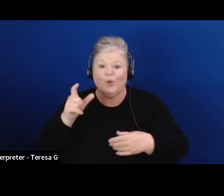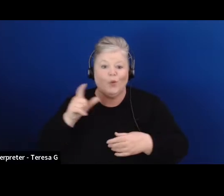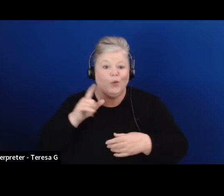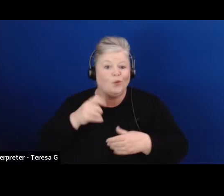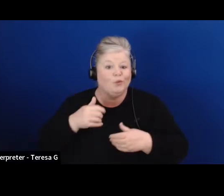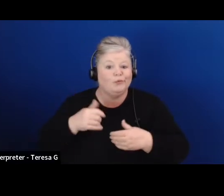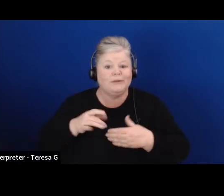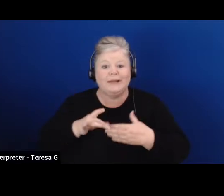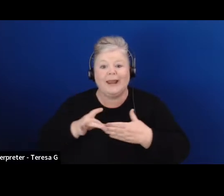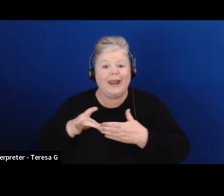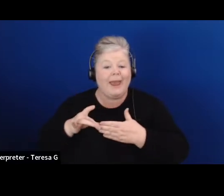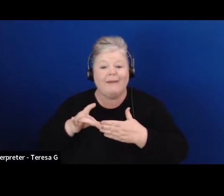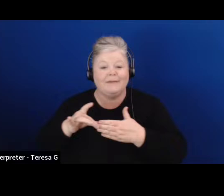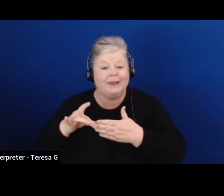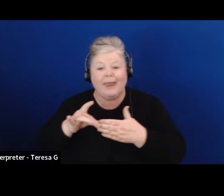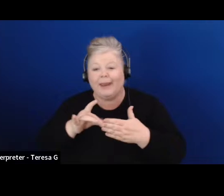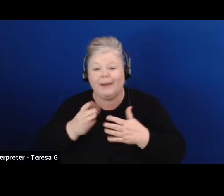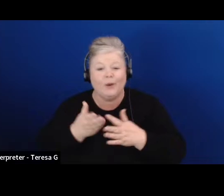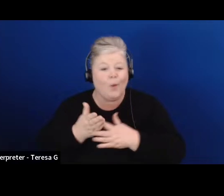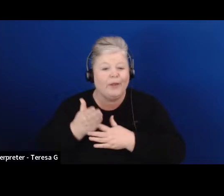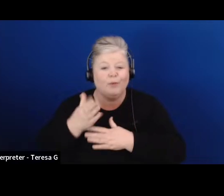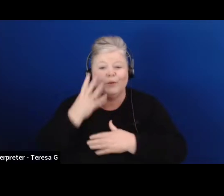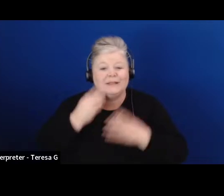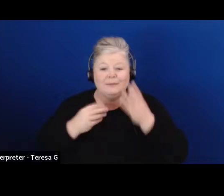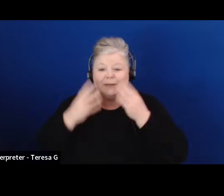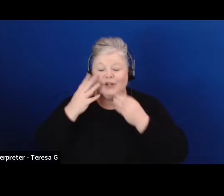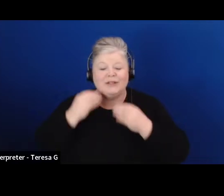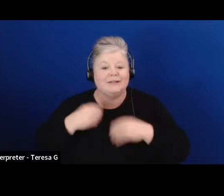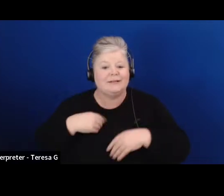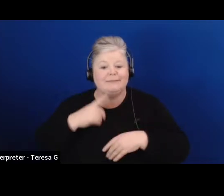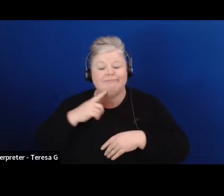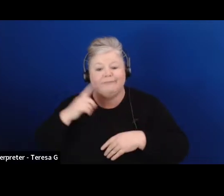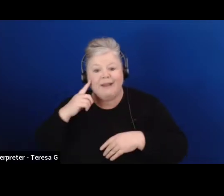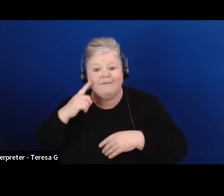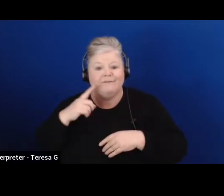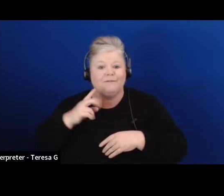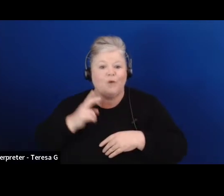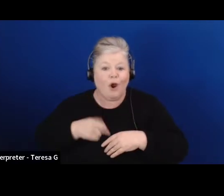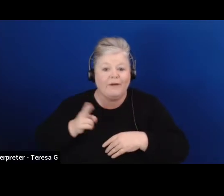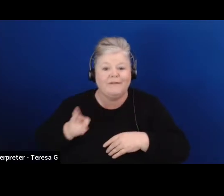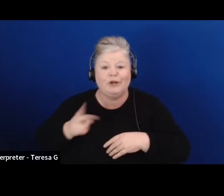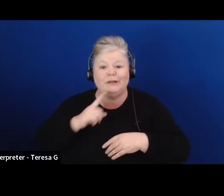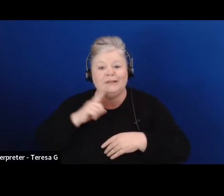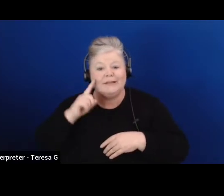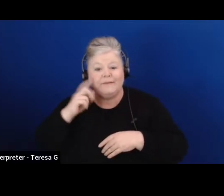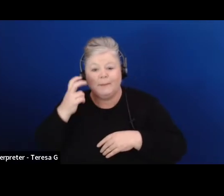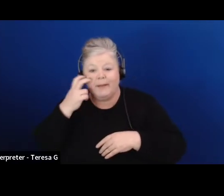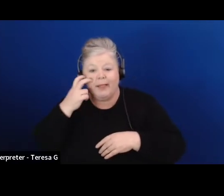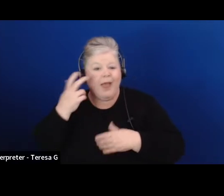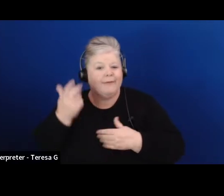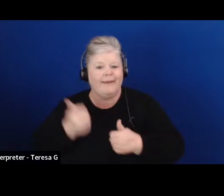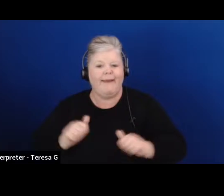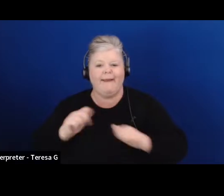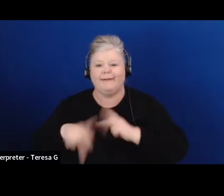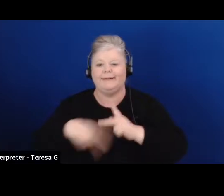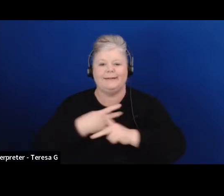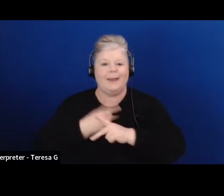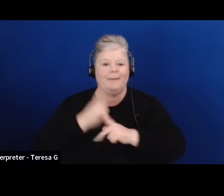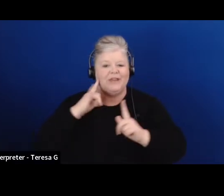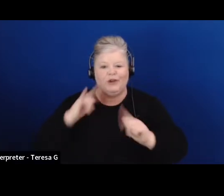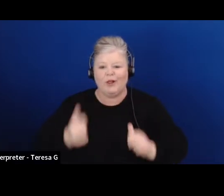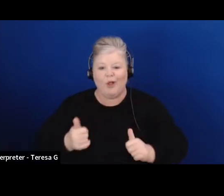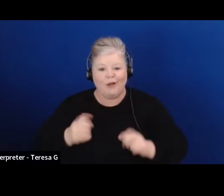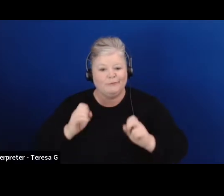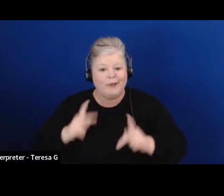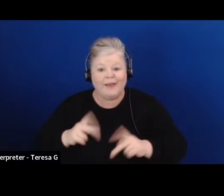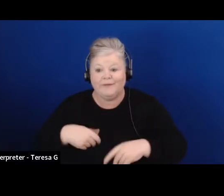hearing loss, deaf, hard of hearing, deafblind. And 4 minutes left, so if anybody else wants to pop on with